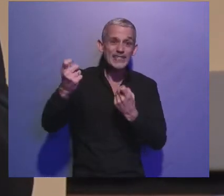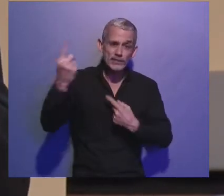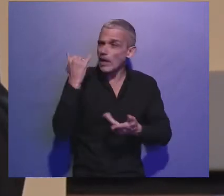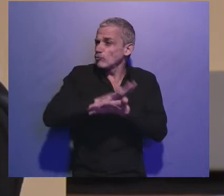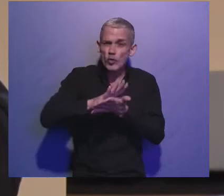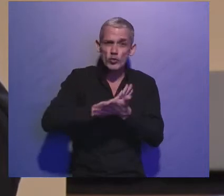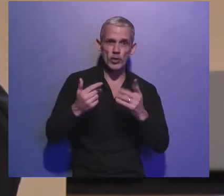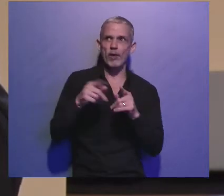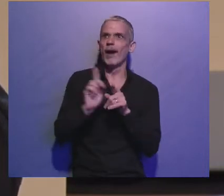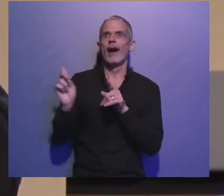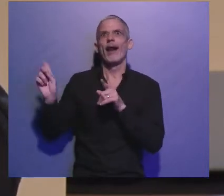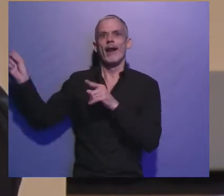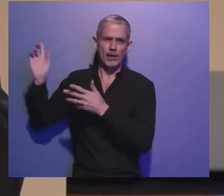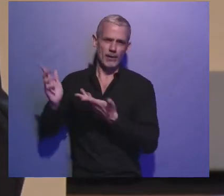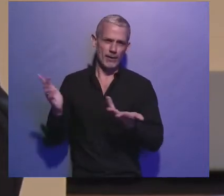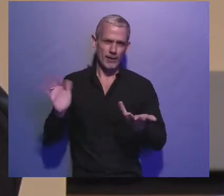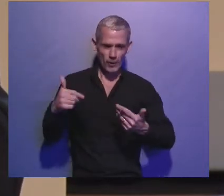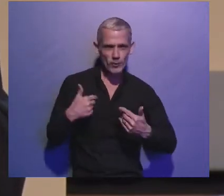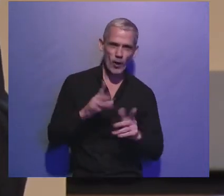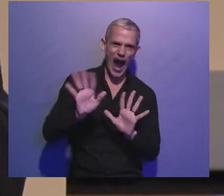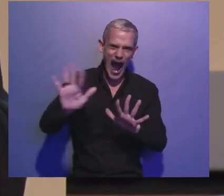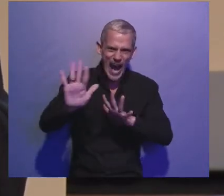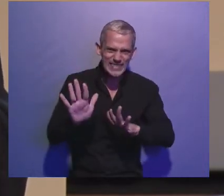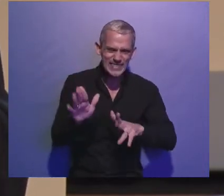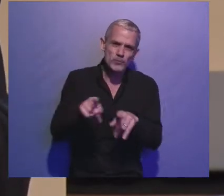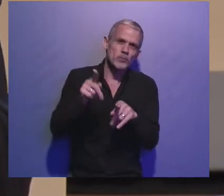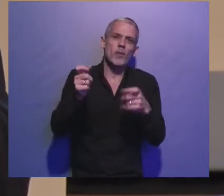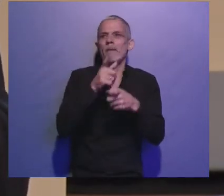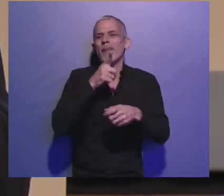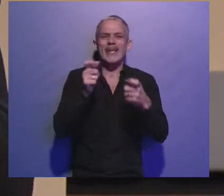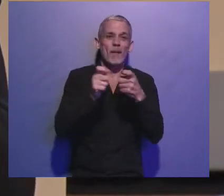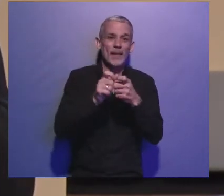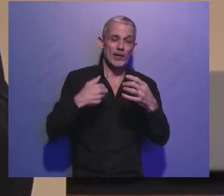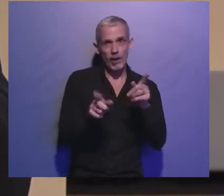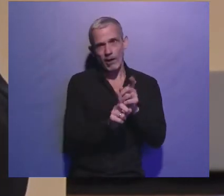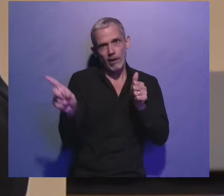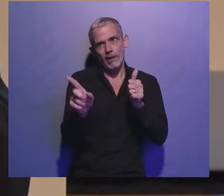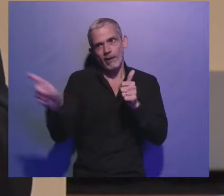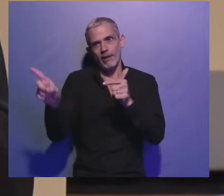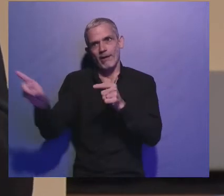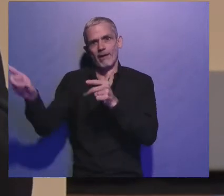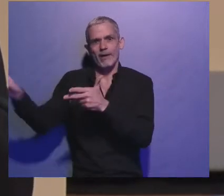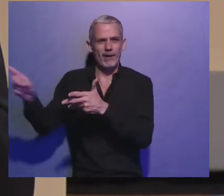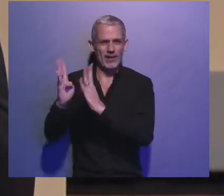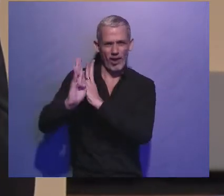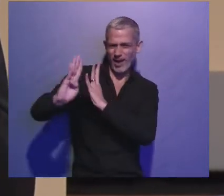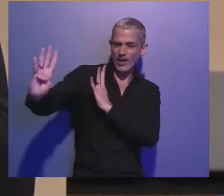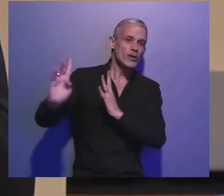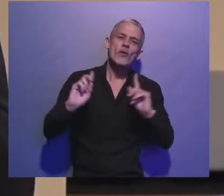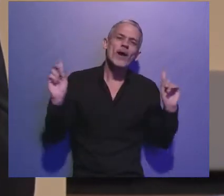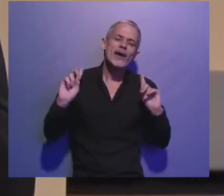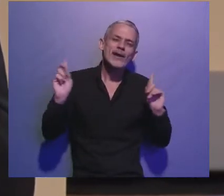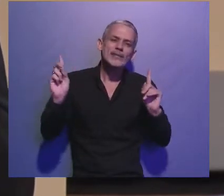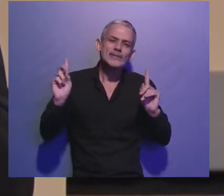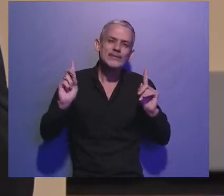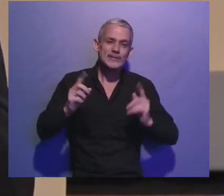their mindset to feel at the service of the population. They should not be in an ivory tower managing the things